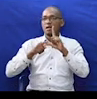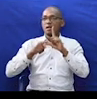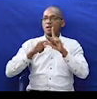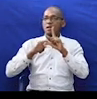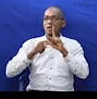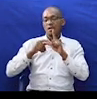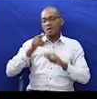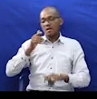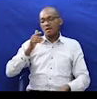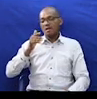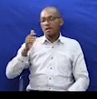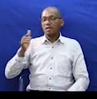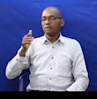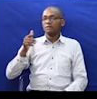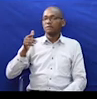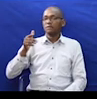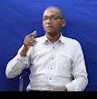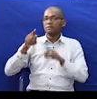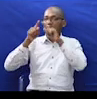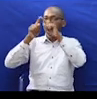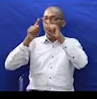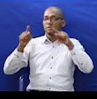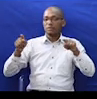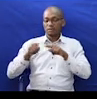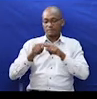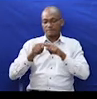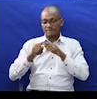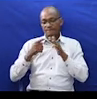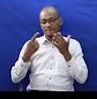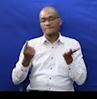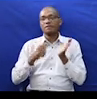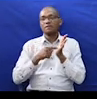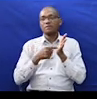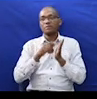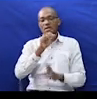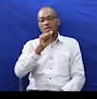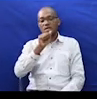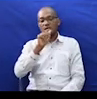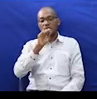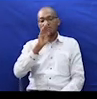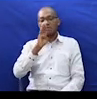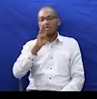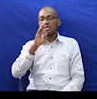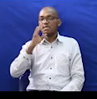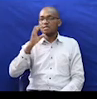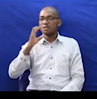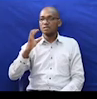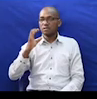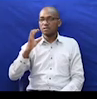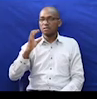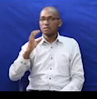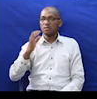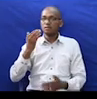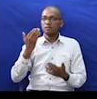let us say our triangle is triangle ABC. And then we have the length of the side AB, the length of